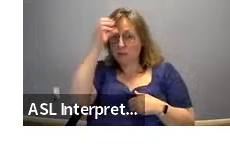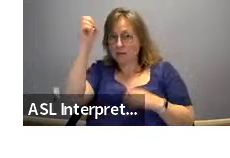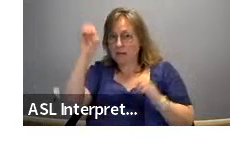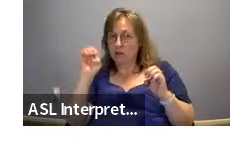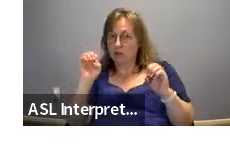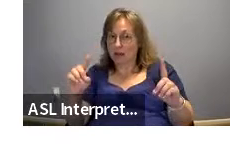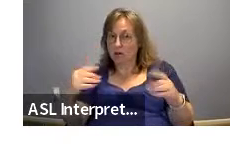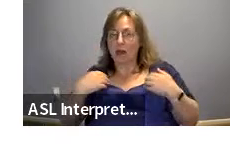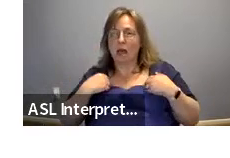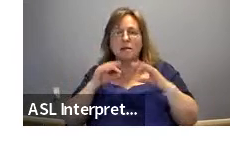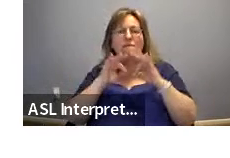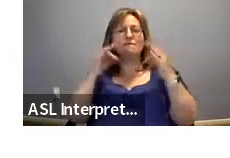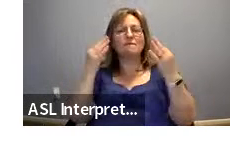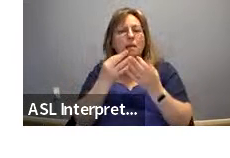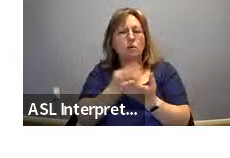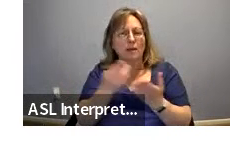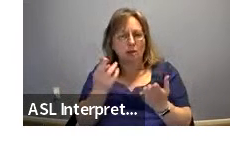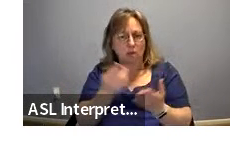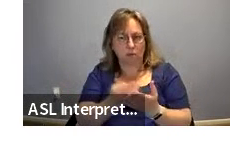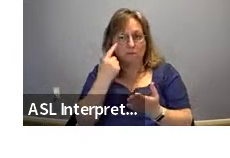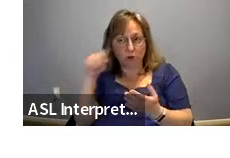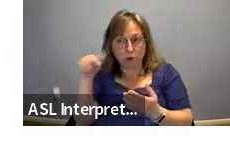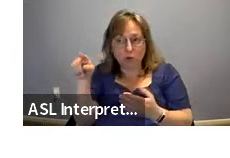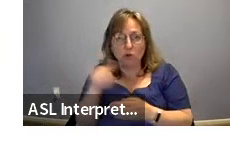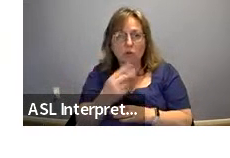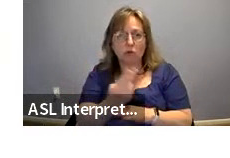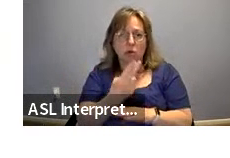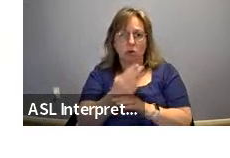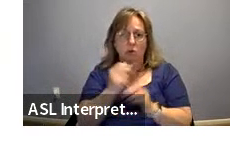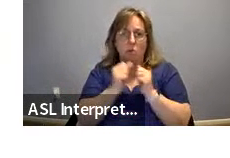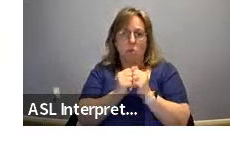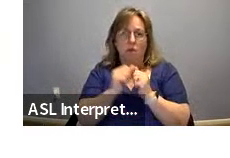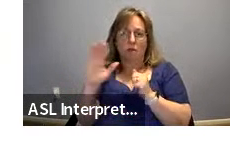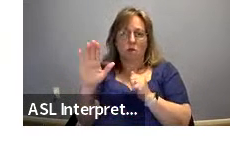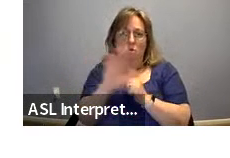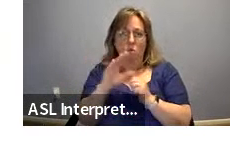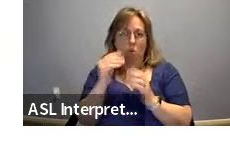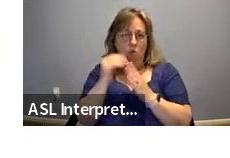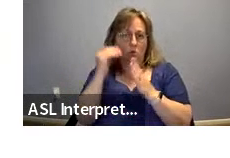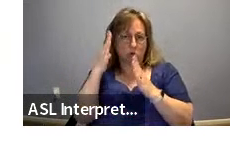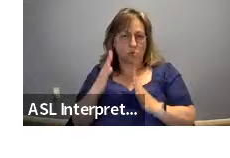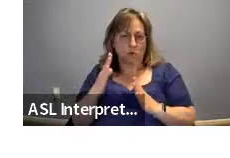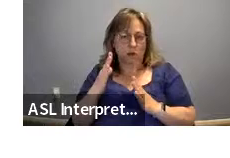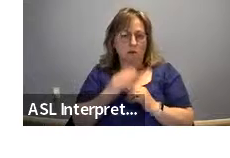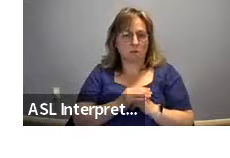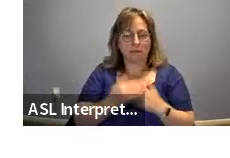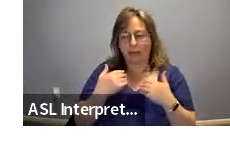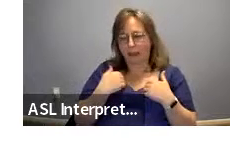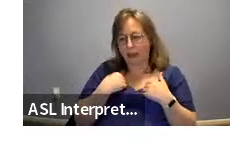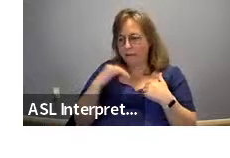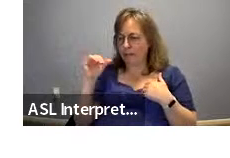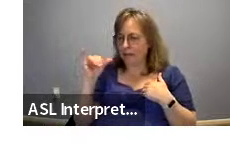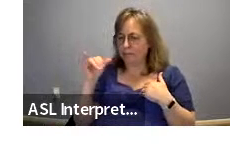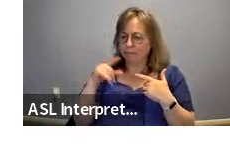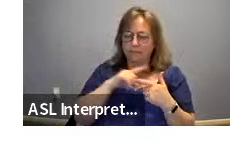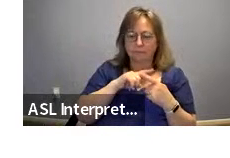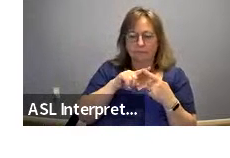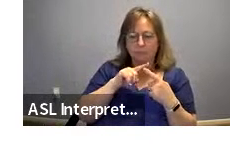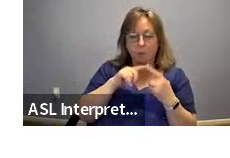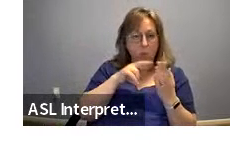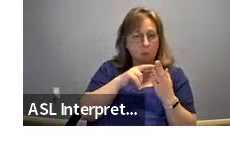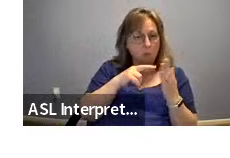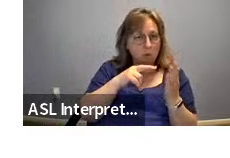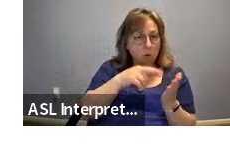resources that are available for you to use with your own students. They have such things as rule